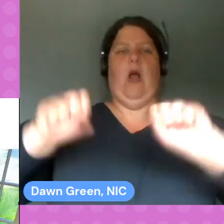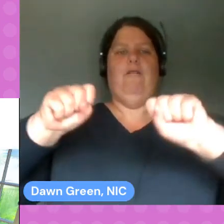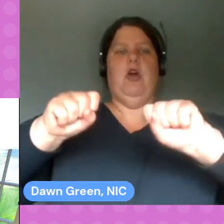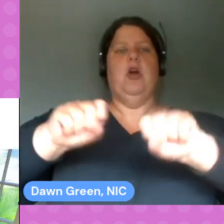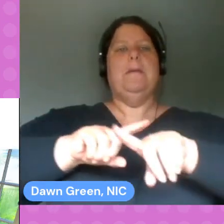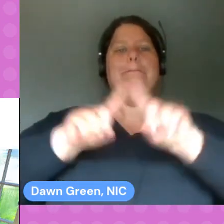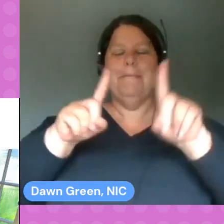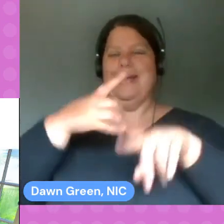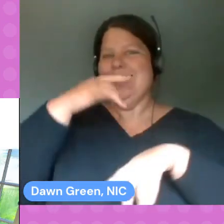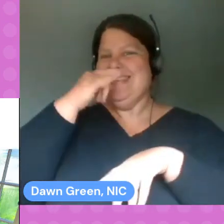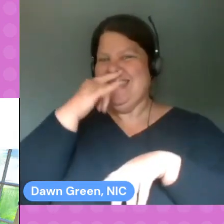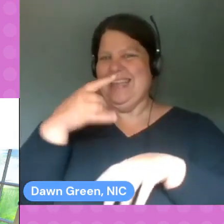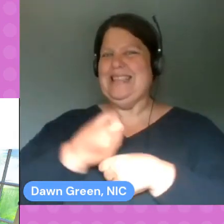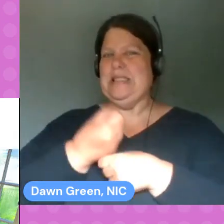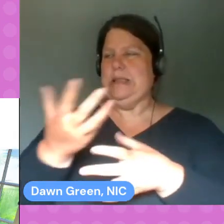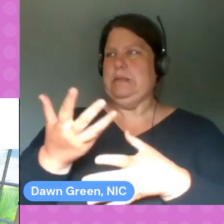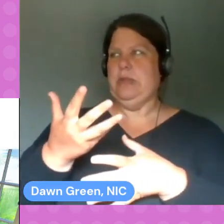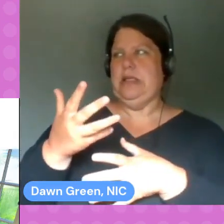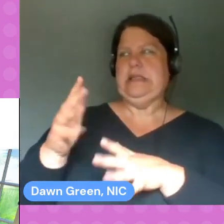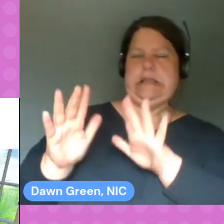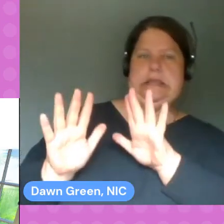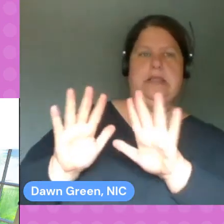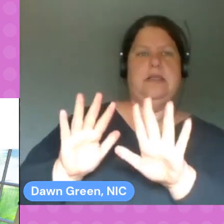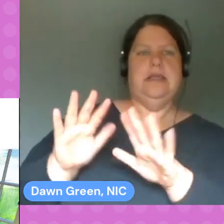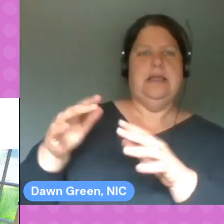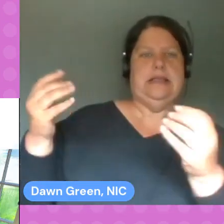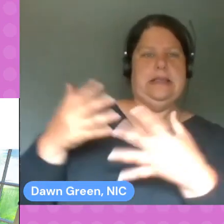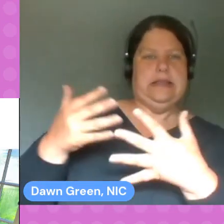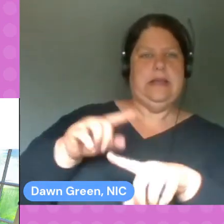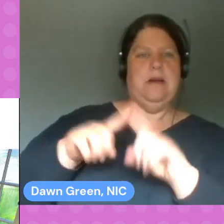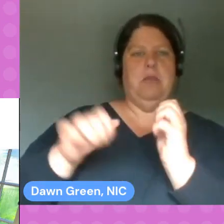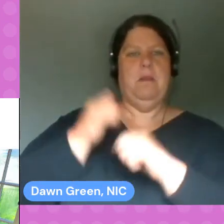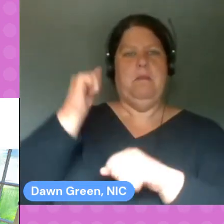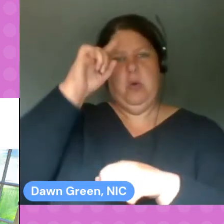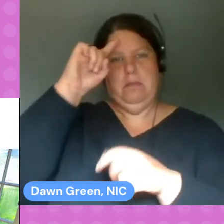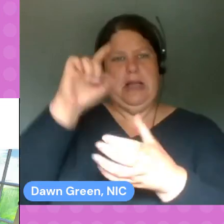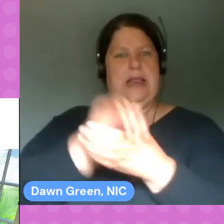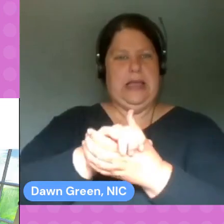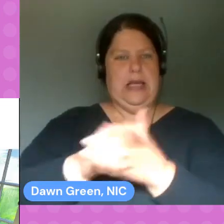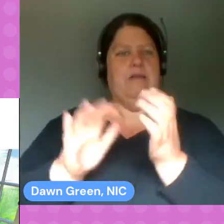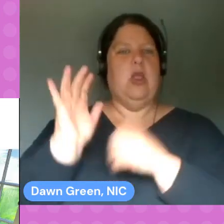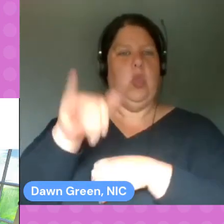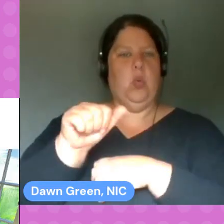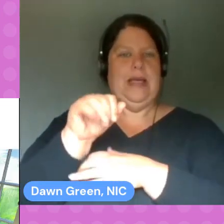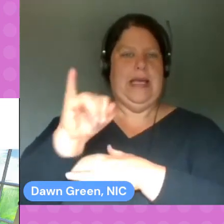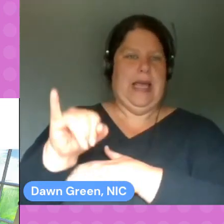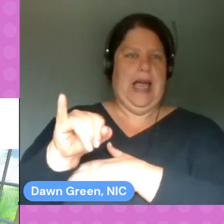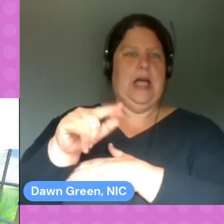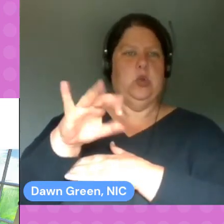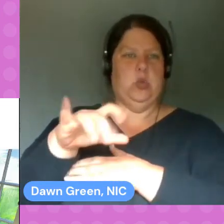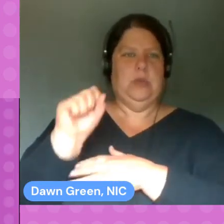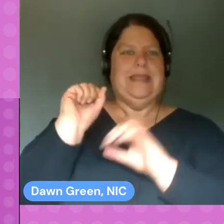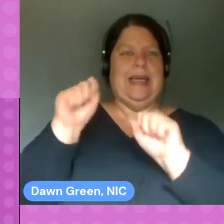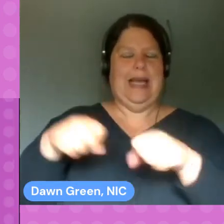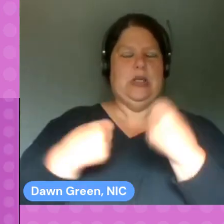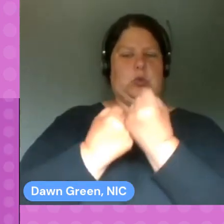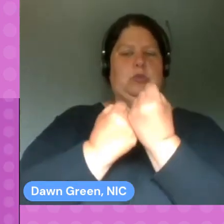though kids express hesitancy, most believe that these well-designed AI tools can support them in creating what they imagine.